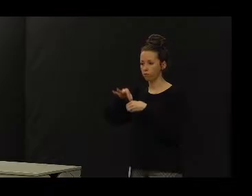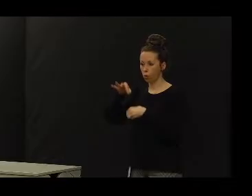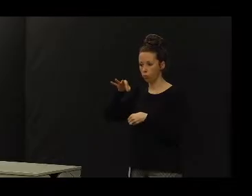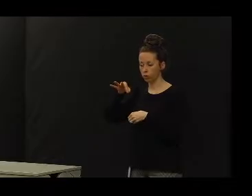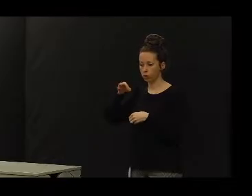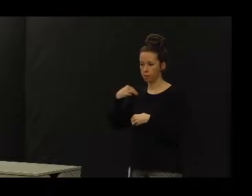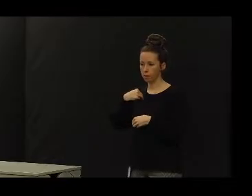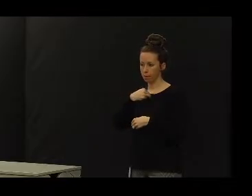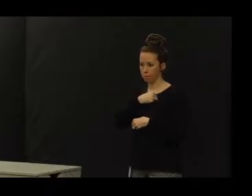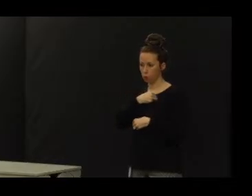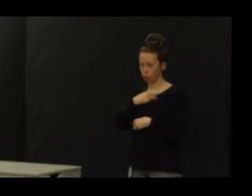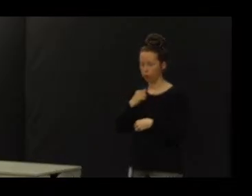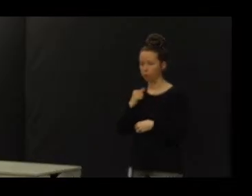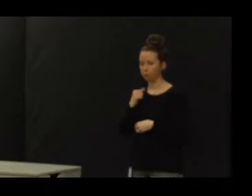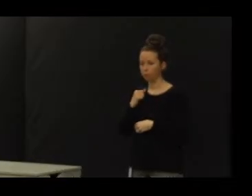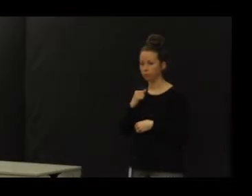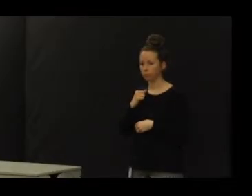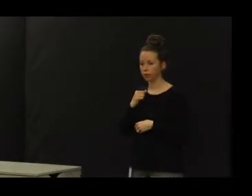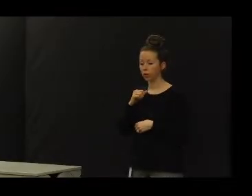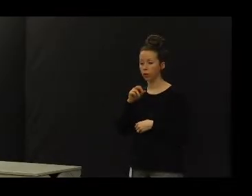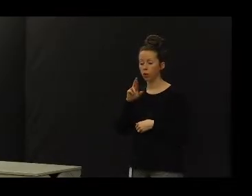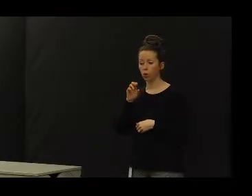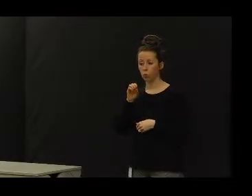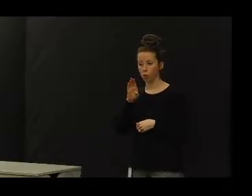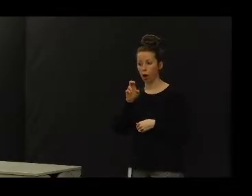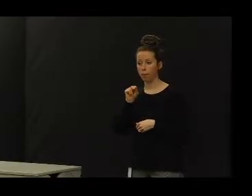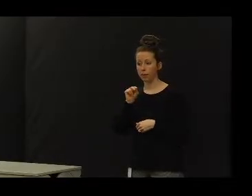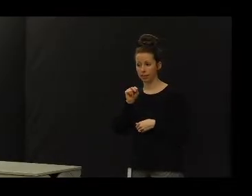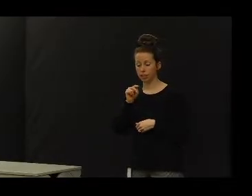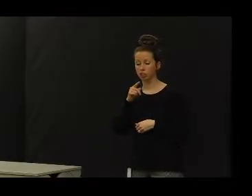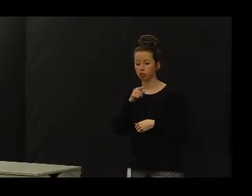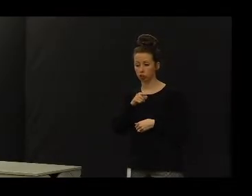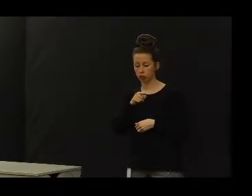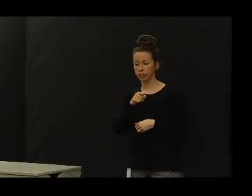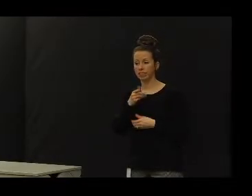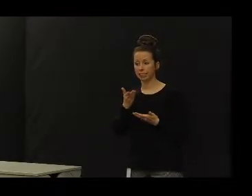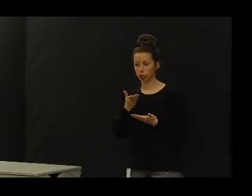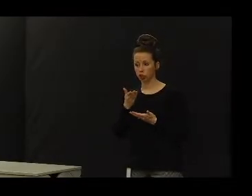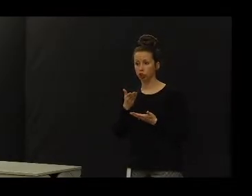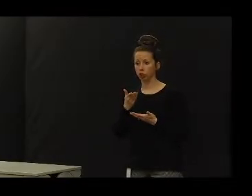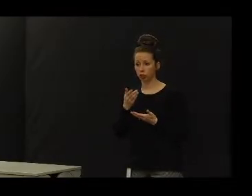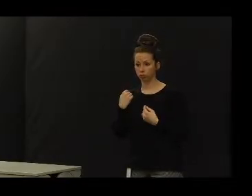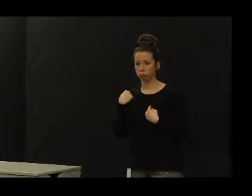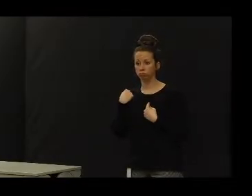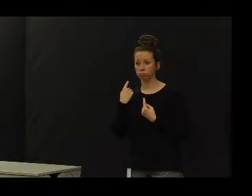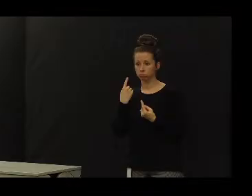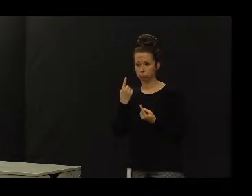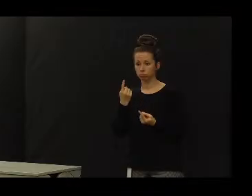And Robin has been here, and we need to